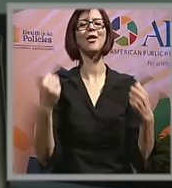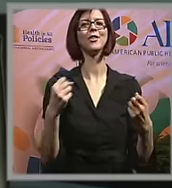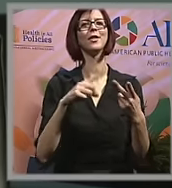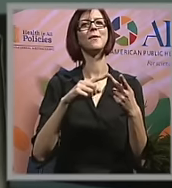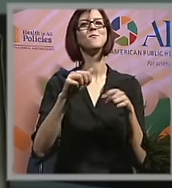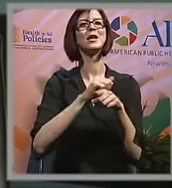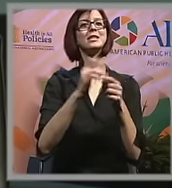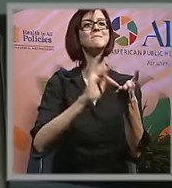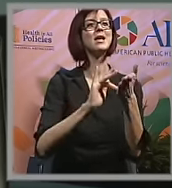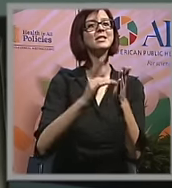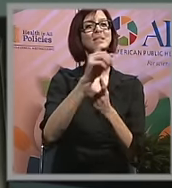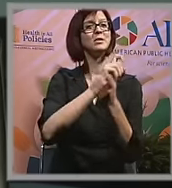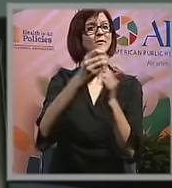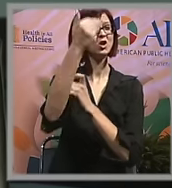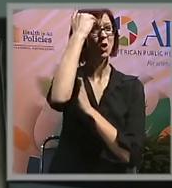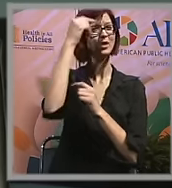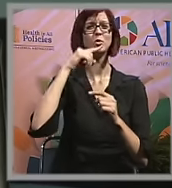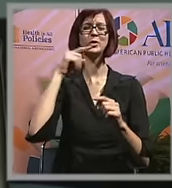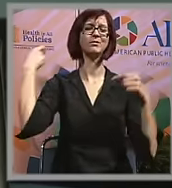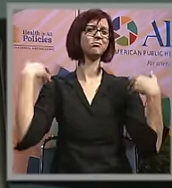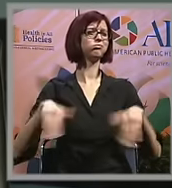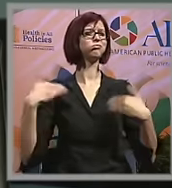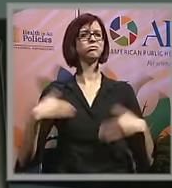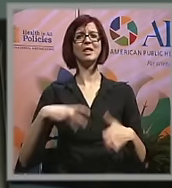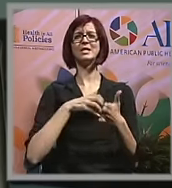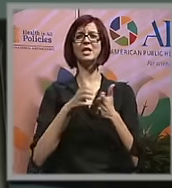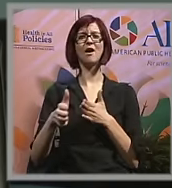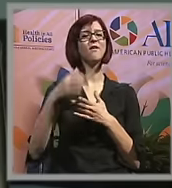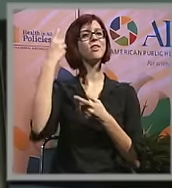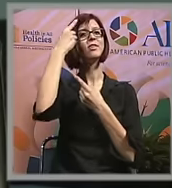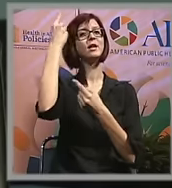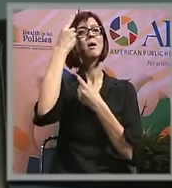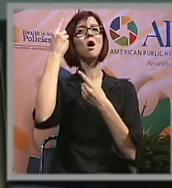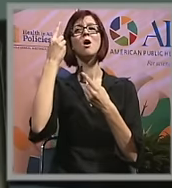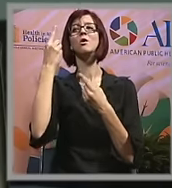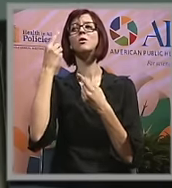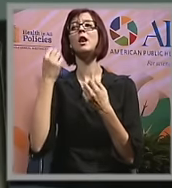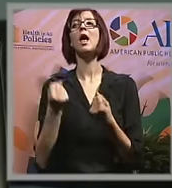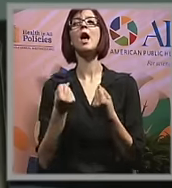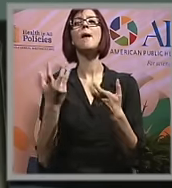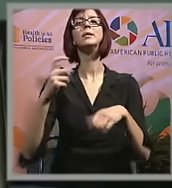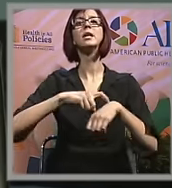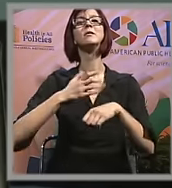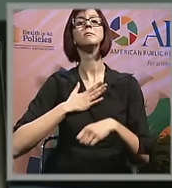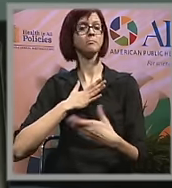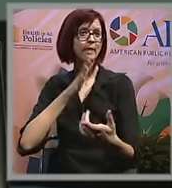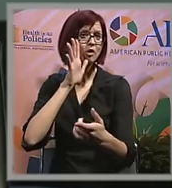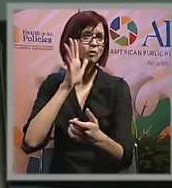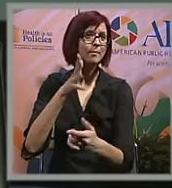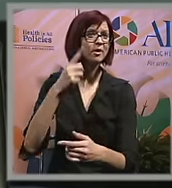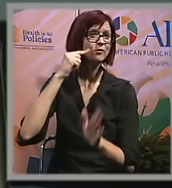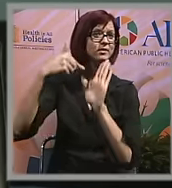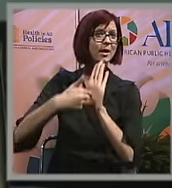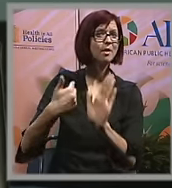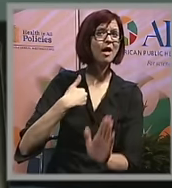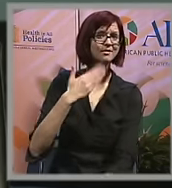know that this is very tough. Think about all the times, for instance, my grandmother had diabetes,